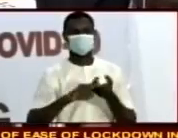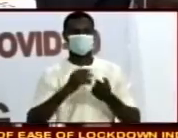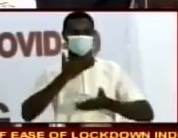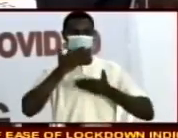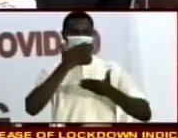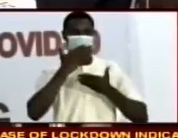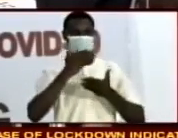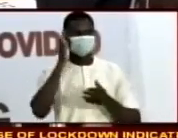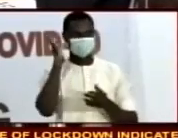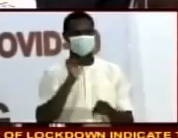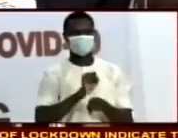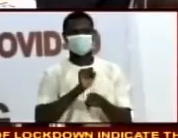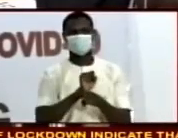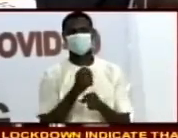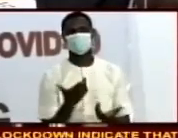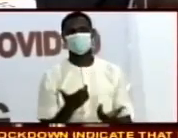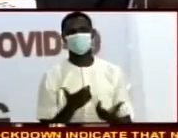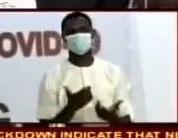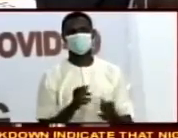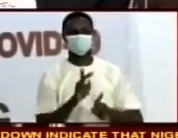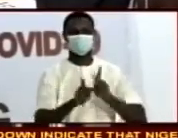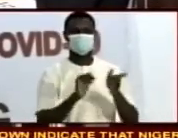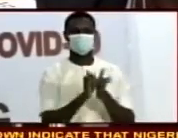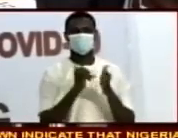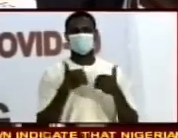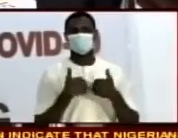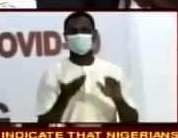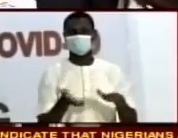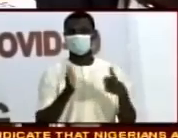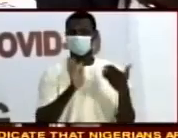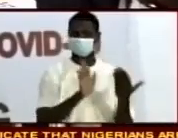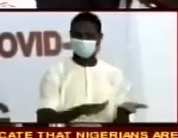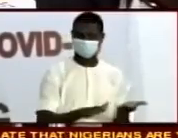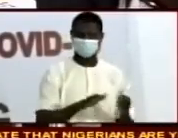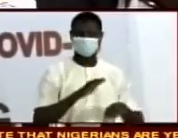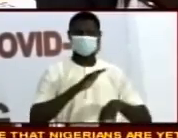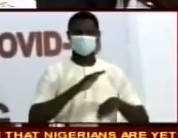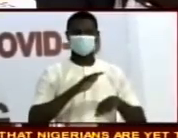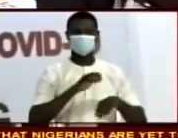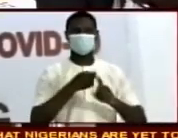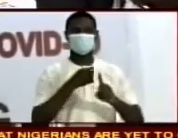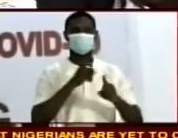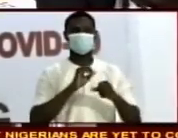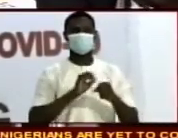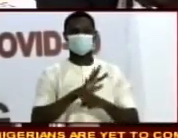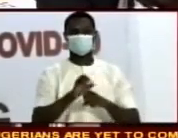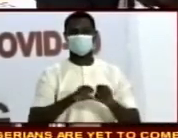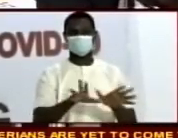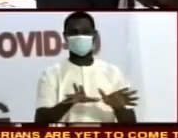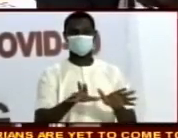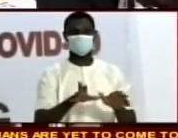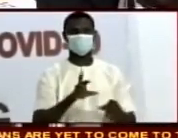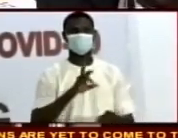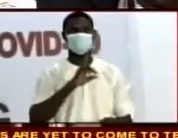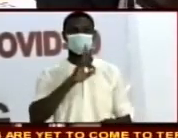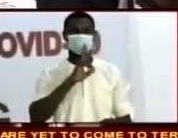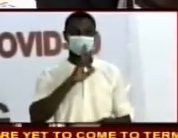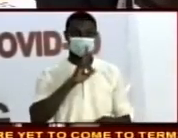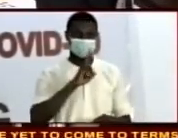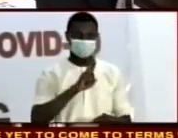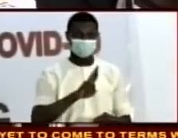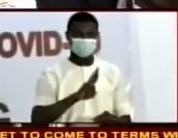have arisen from the COVID-19 in Nigeria are largely,